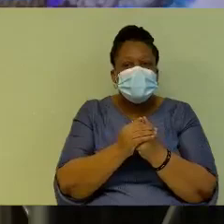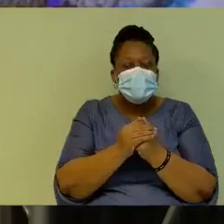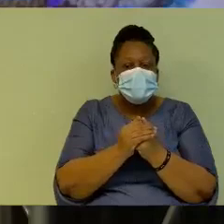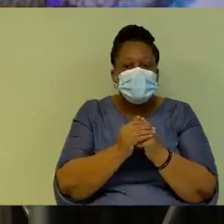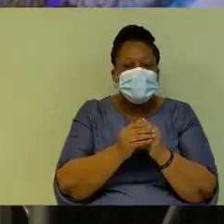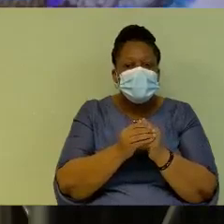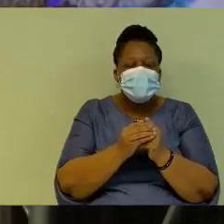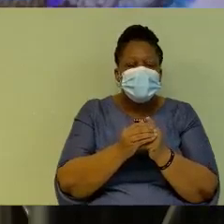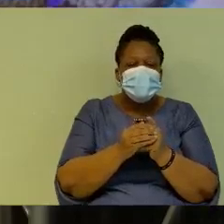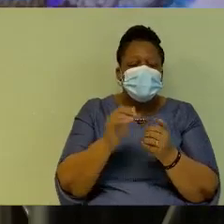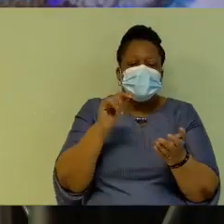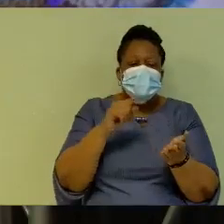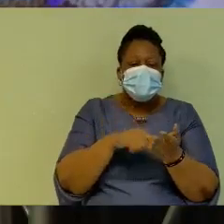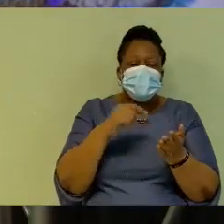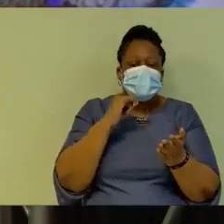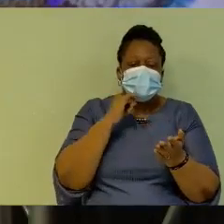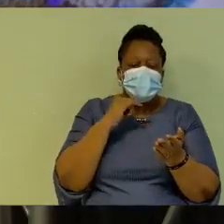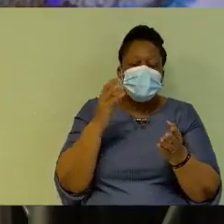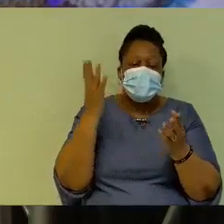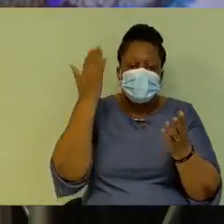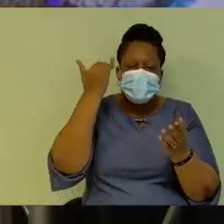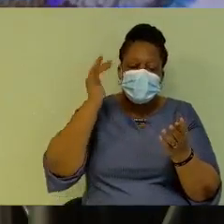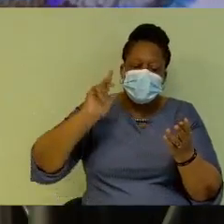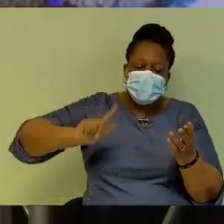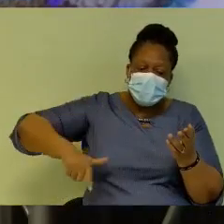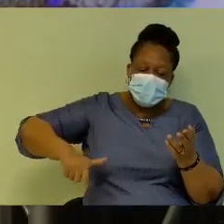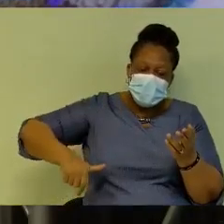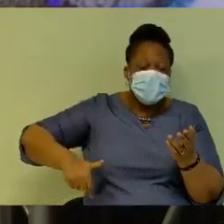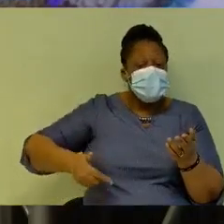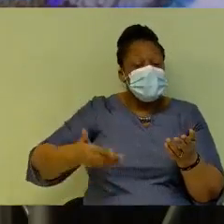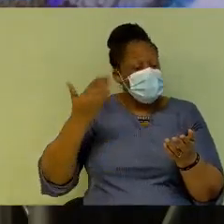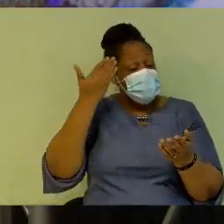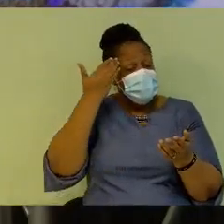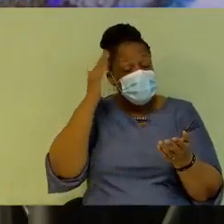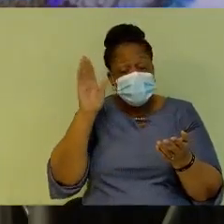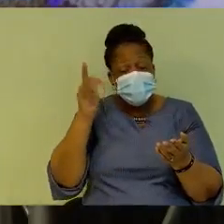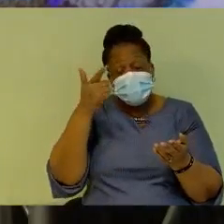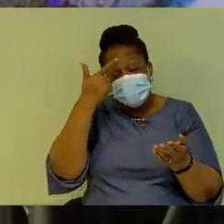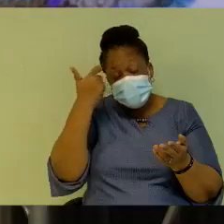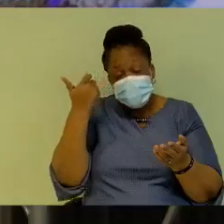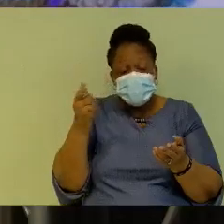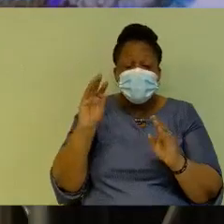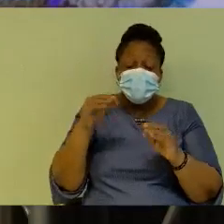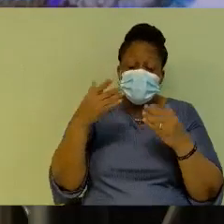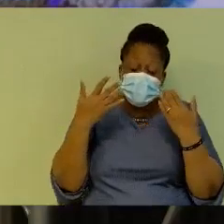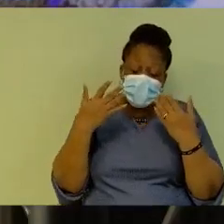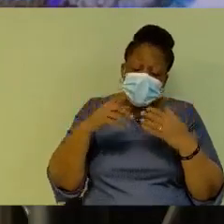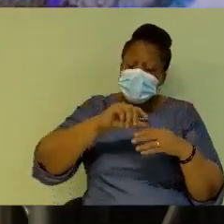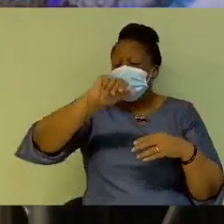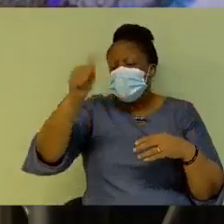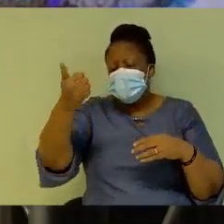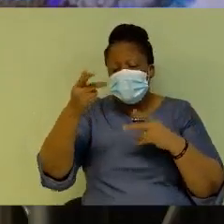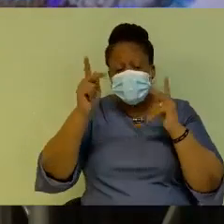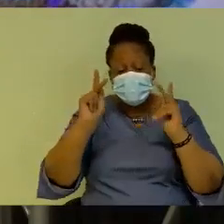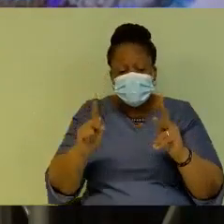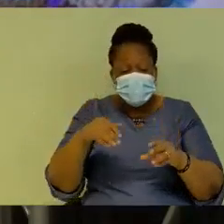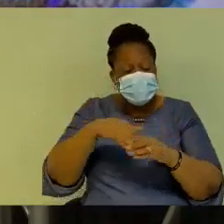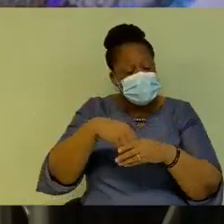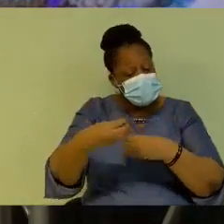personally responsible for, because things of this nature are handled through the Office of the Permanent Secretary and the Human Resources